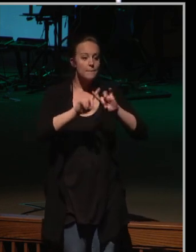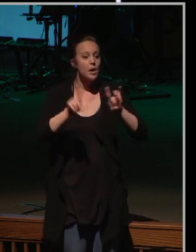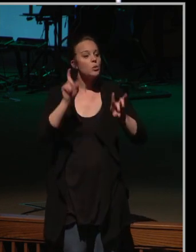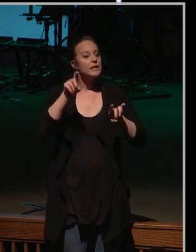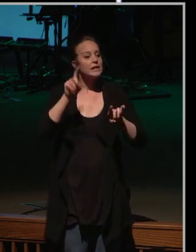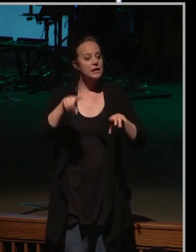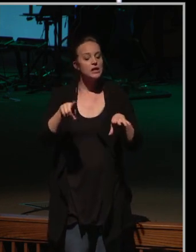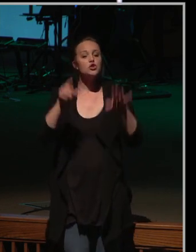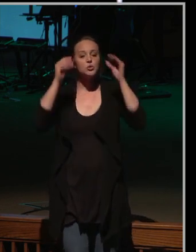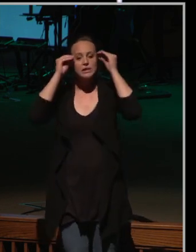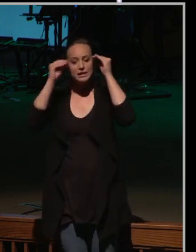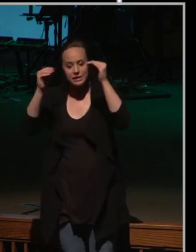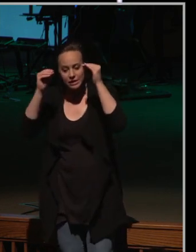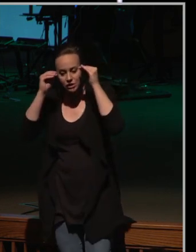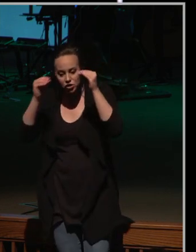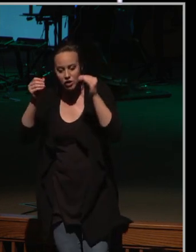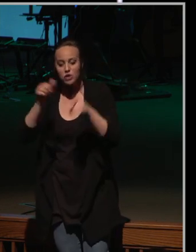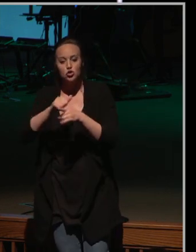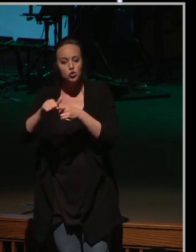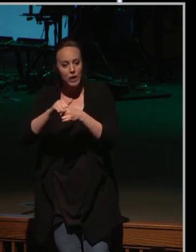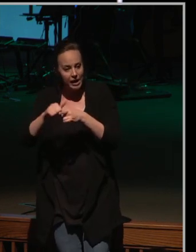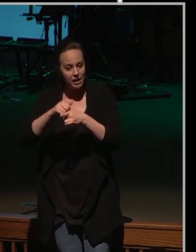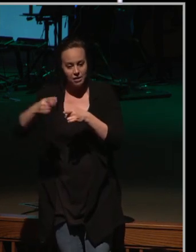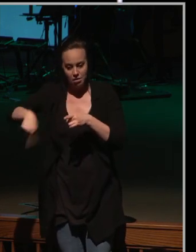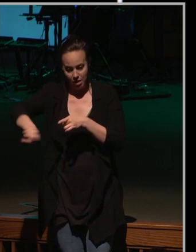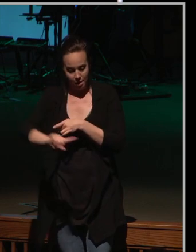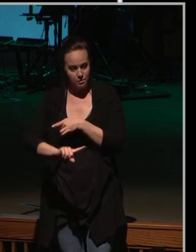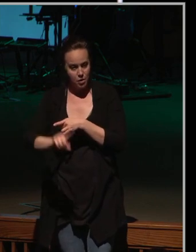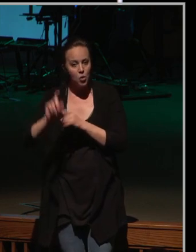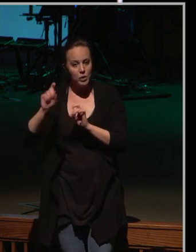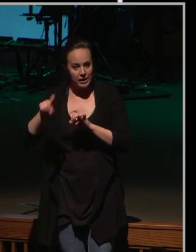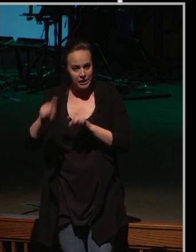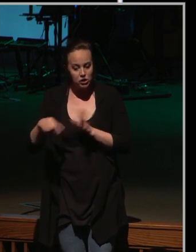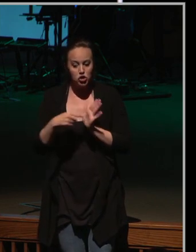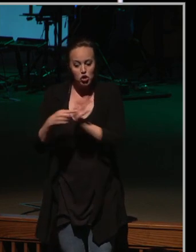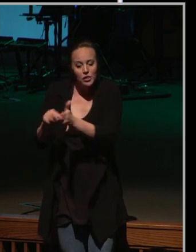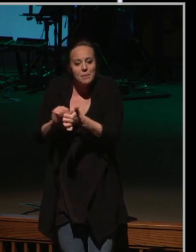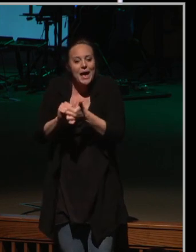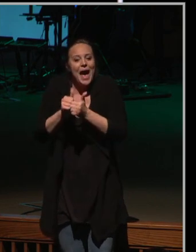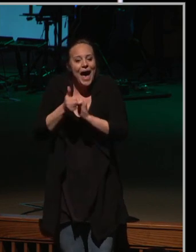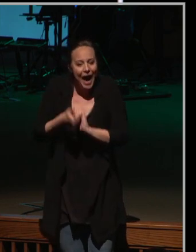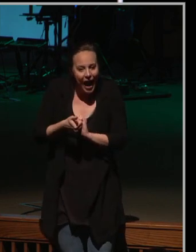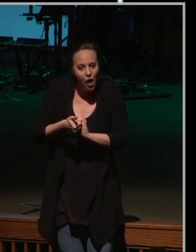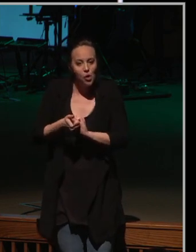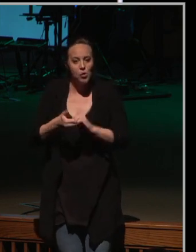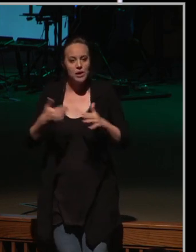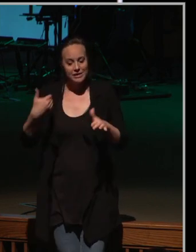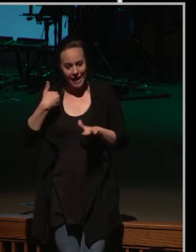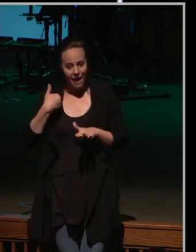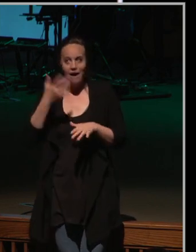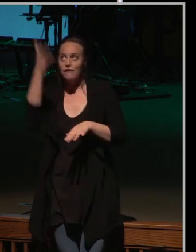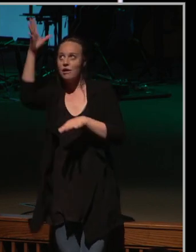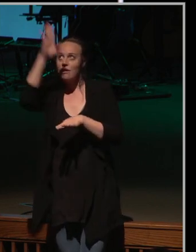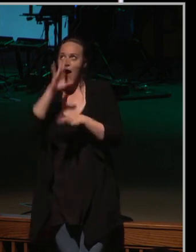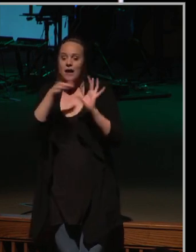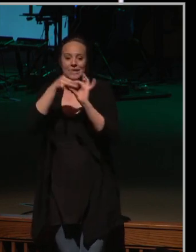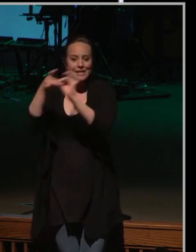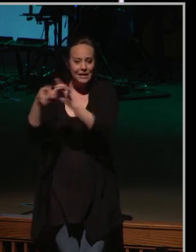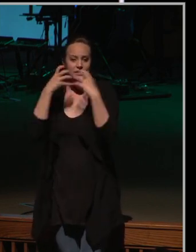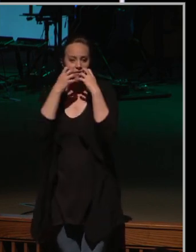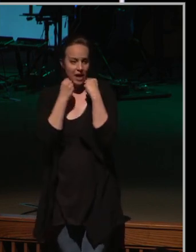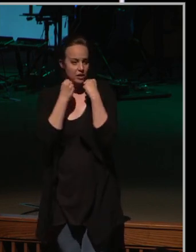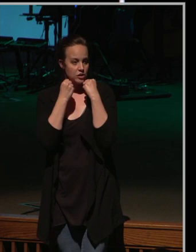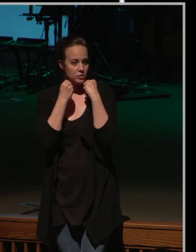values and point them towards godly values. We discourage selfish ambition, and we seek to cultivate generosity